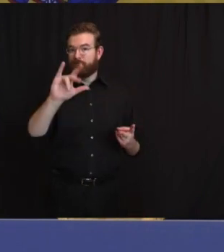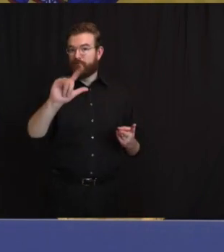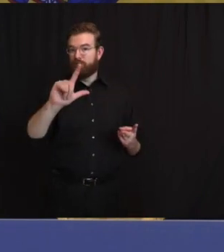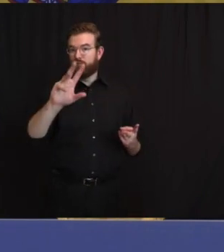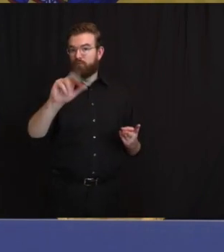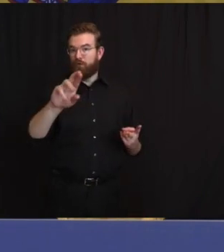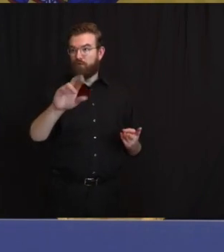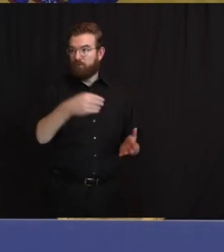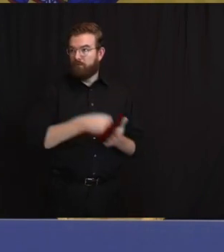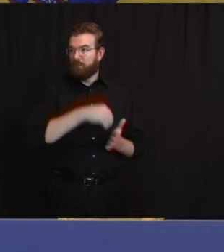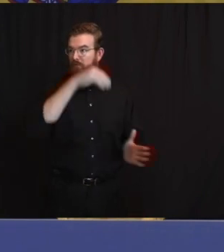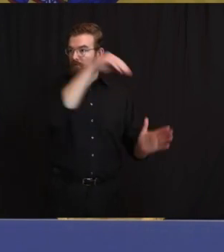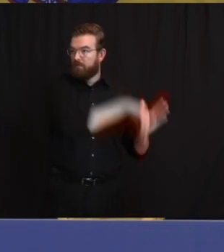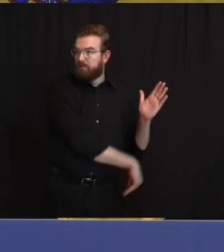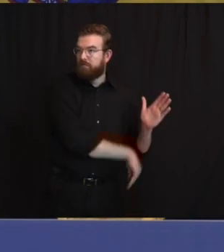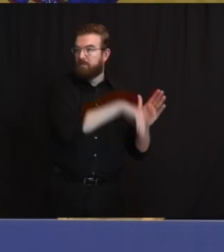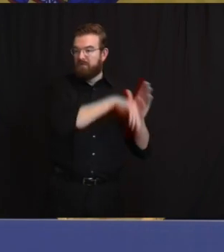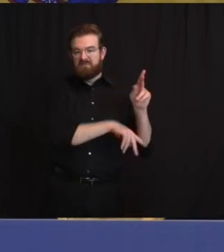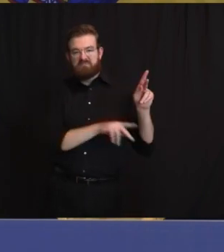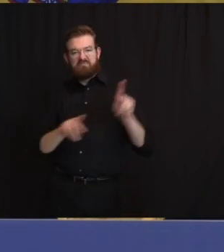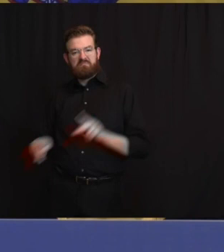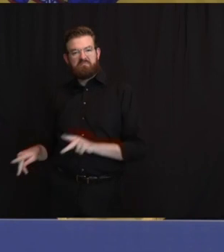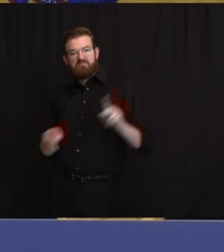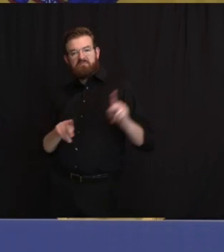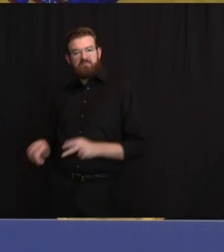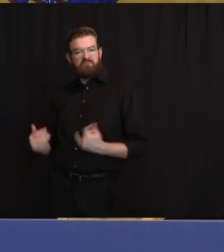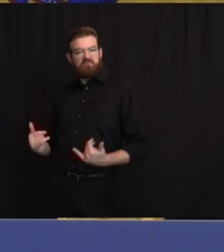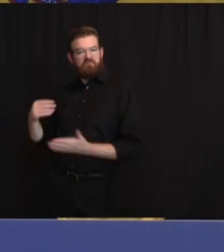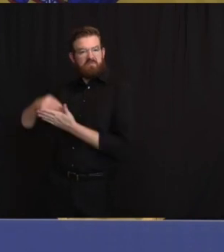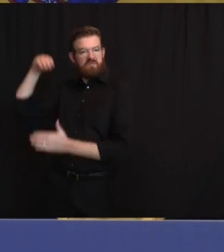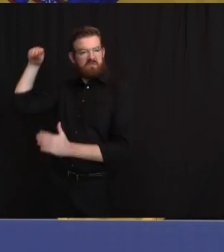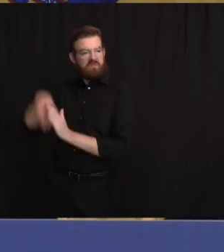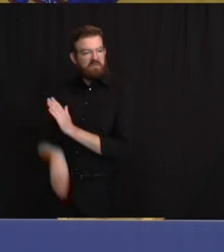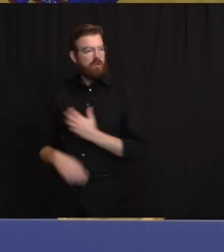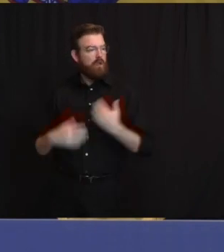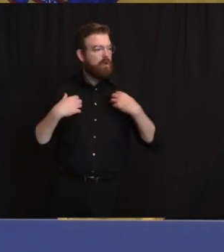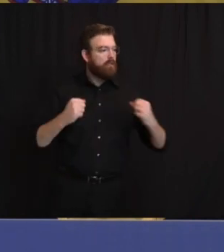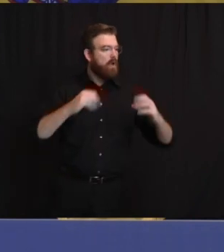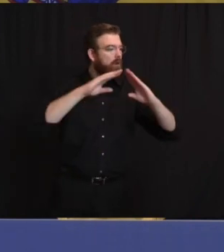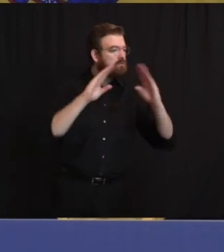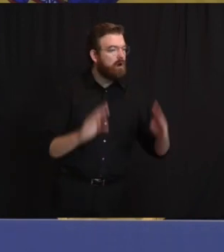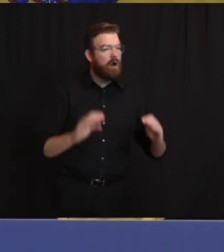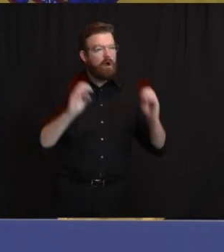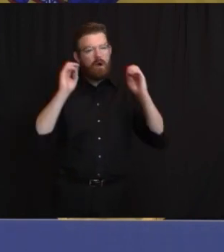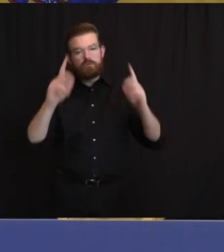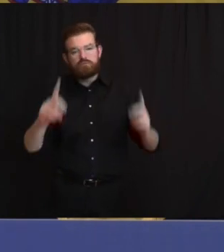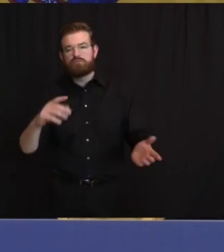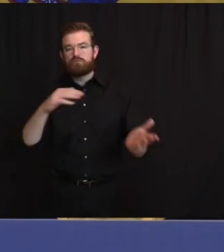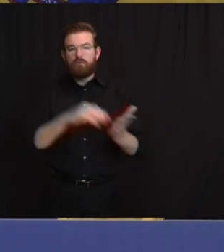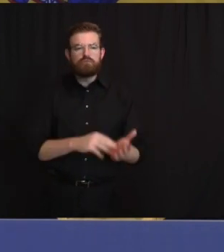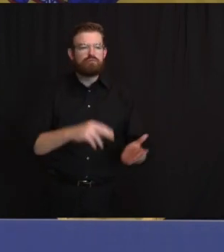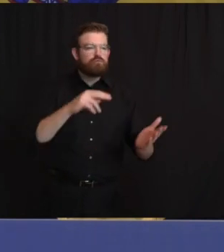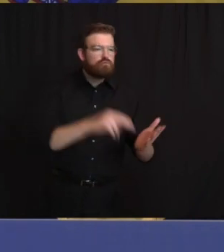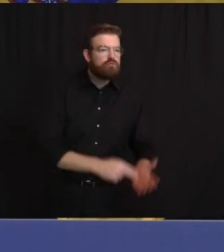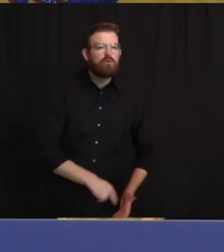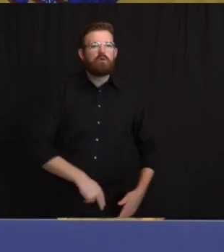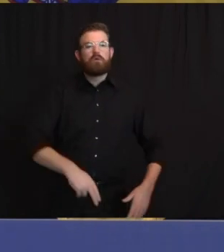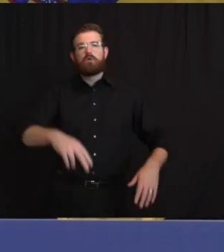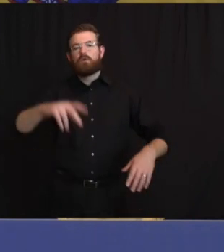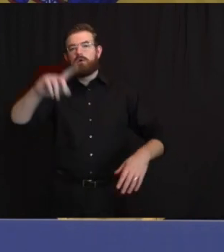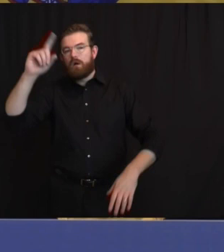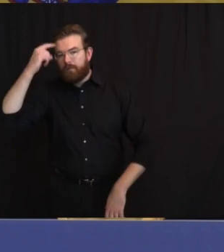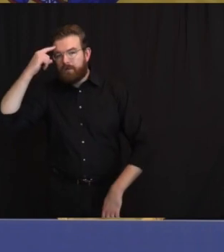them earlier. It's healthcare, housing, education, frontline workers. It's the services that government